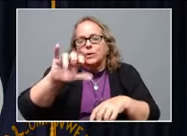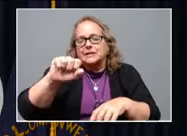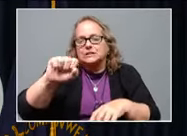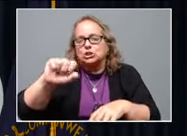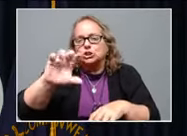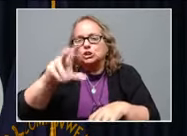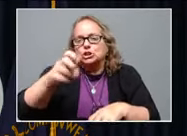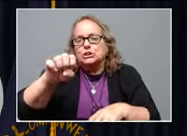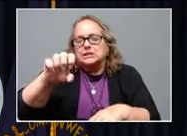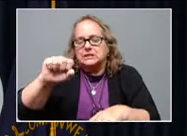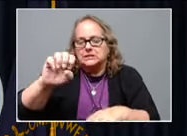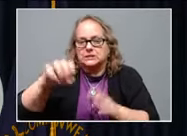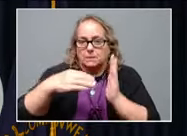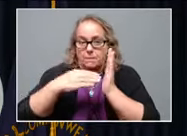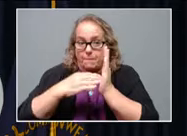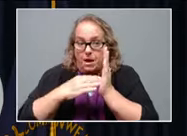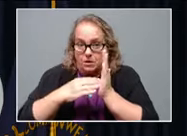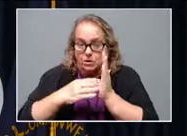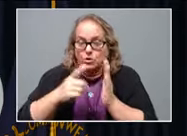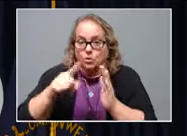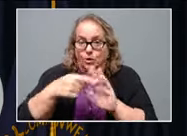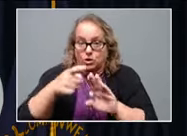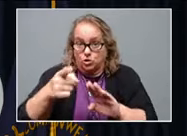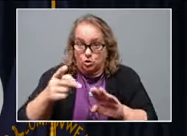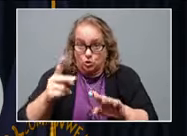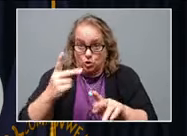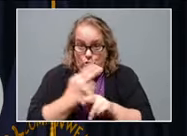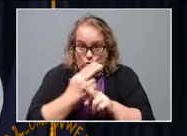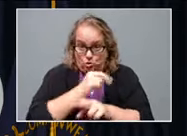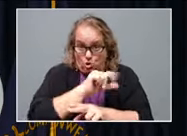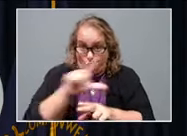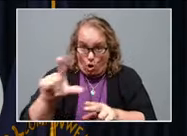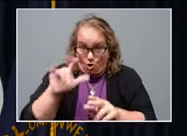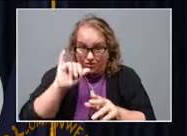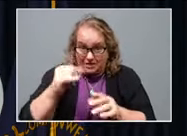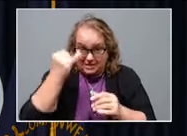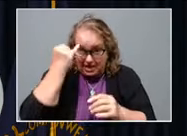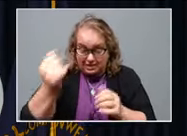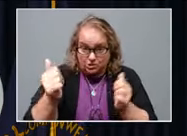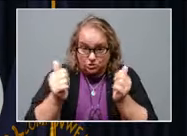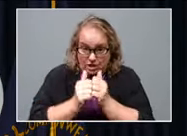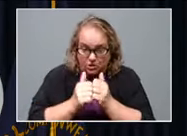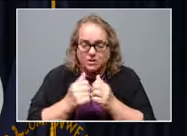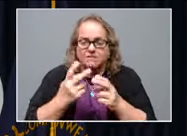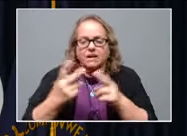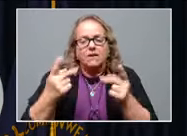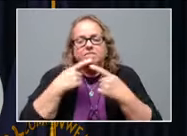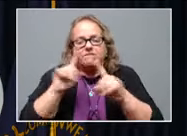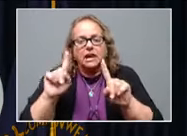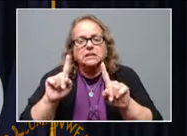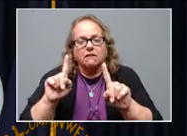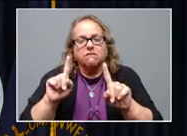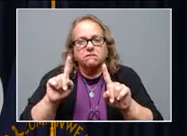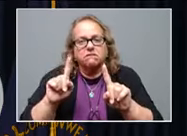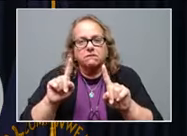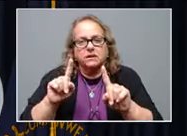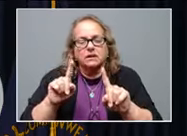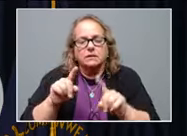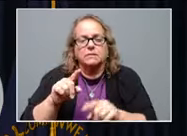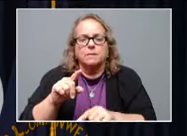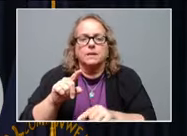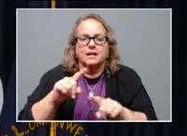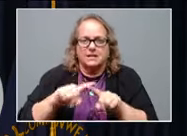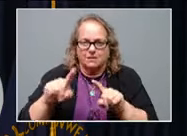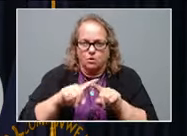is enough, but when used together, they've been shown to be effective. I think we have a slide on this one. Critical layers of prevention